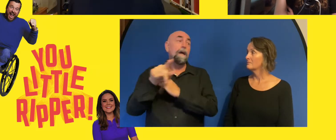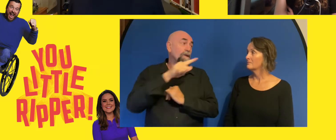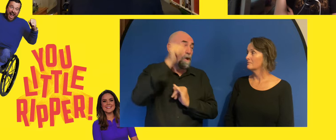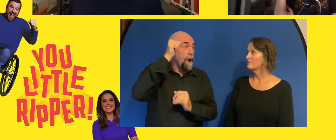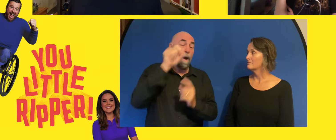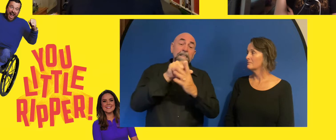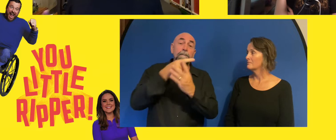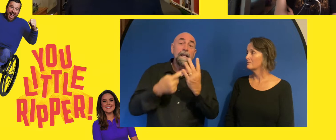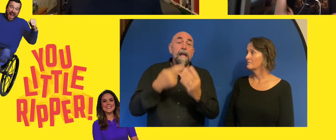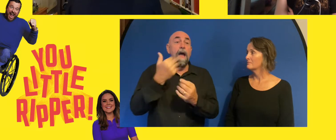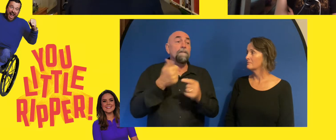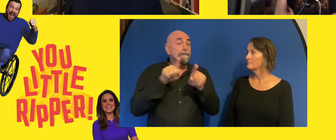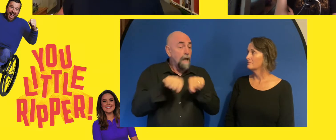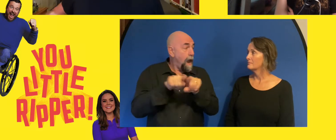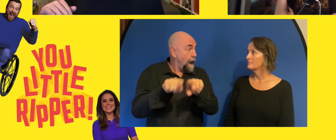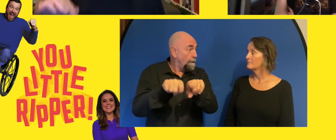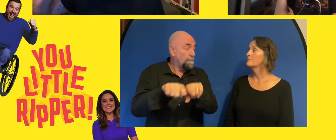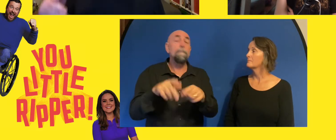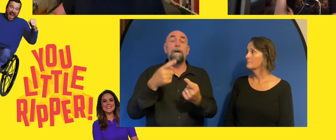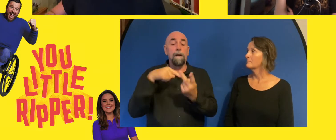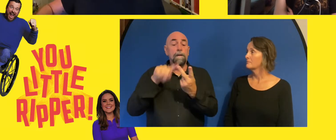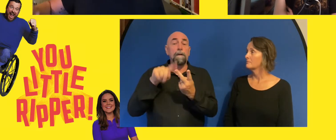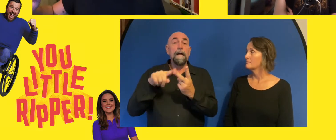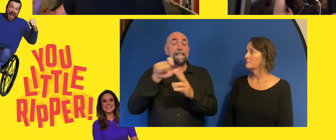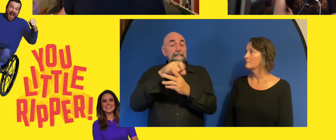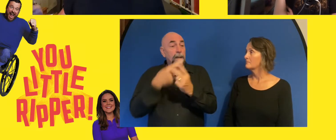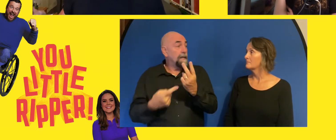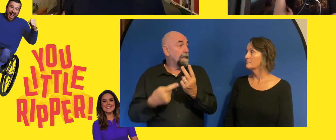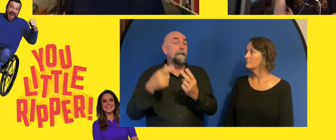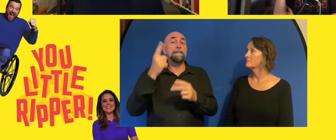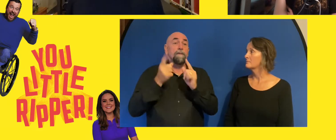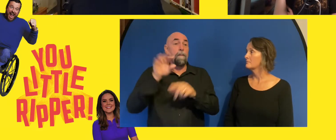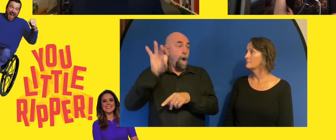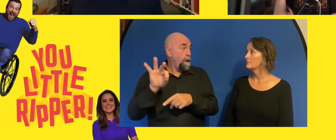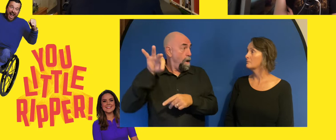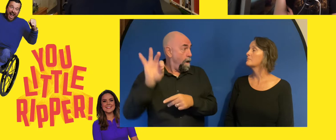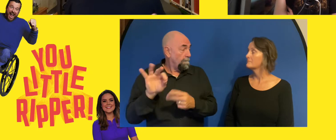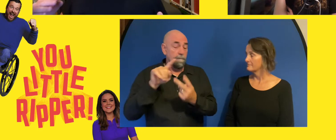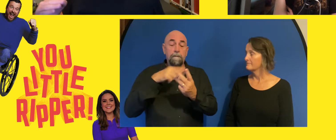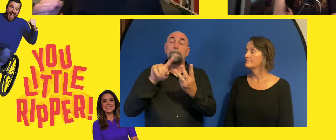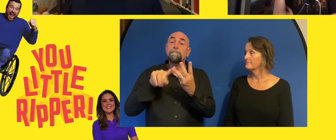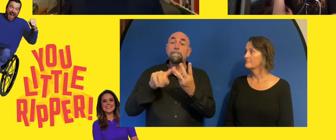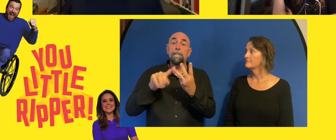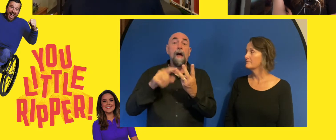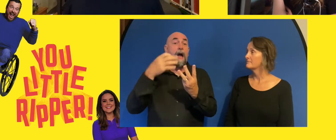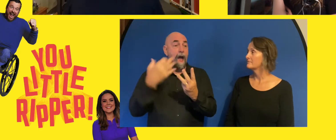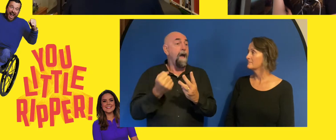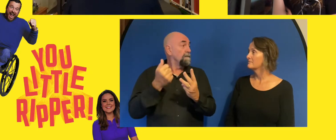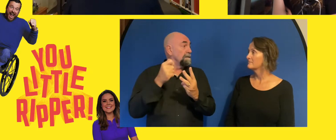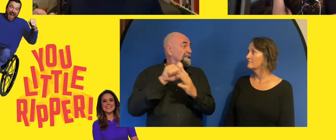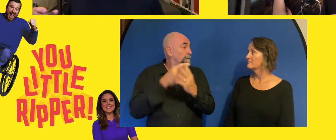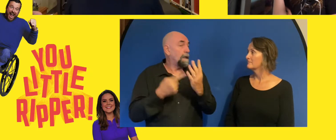static. Some people have disability that may come in and out. Others have a disability that is degenerative,